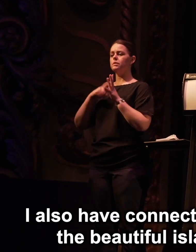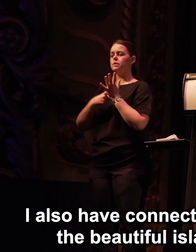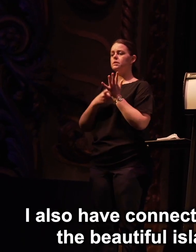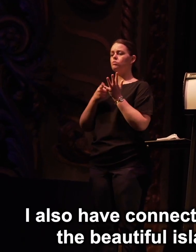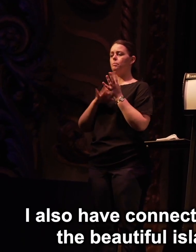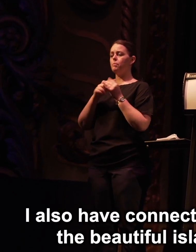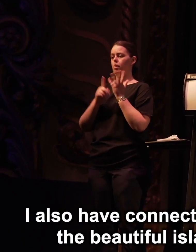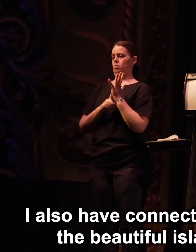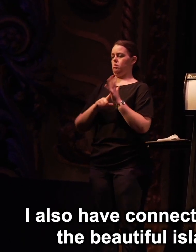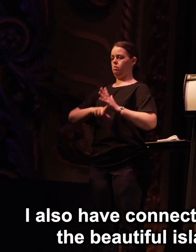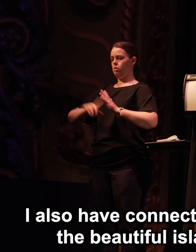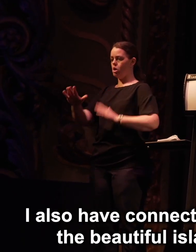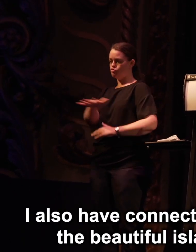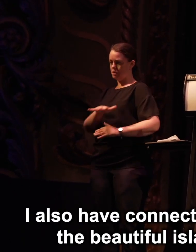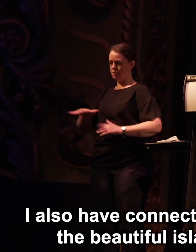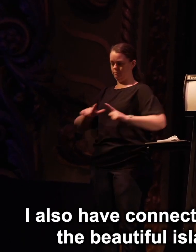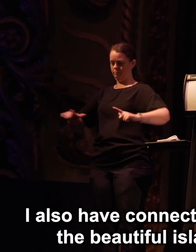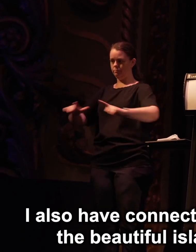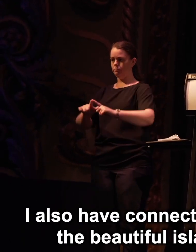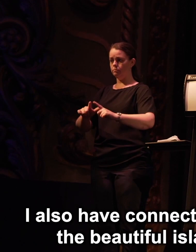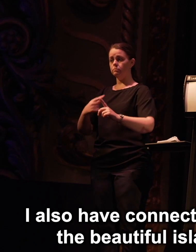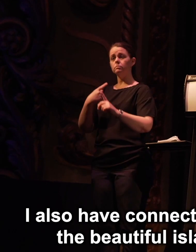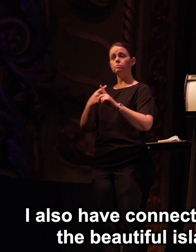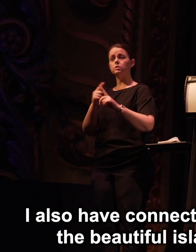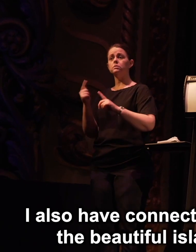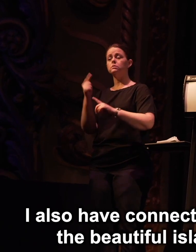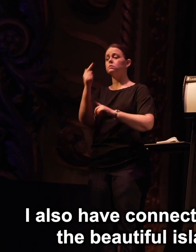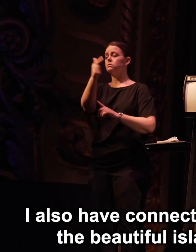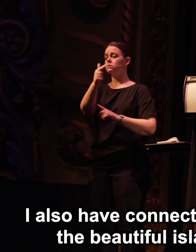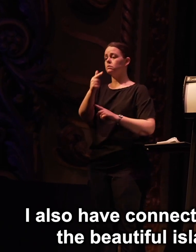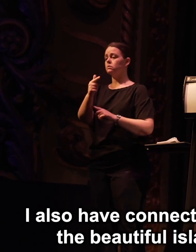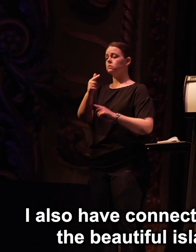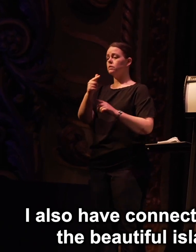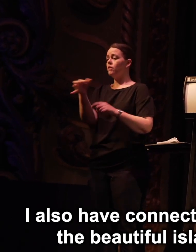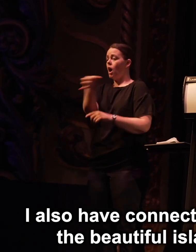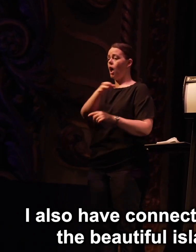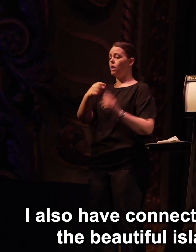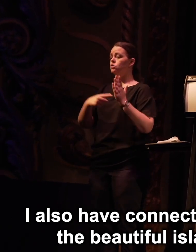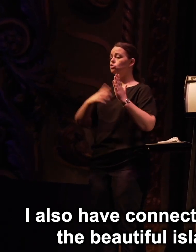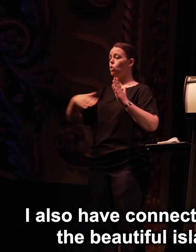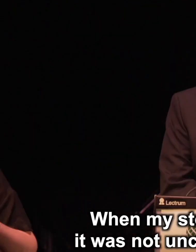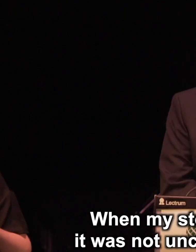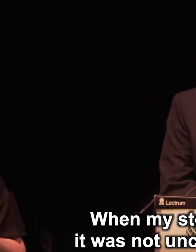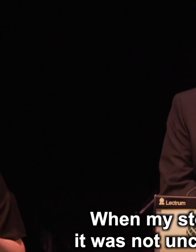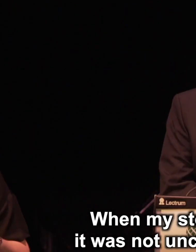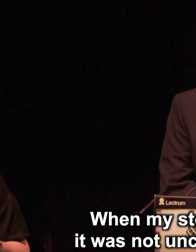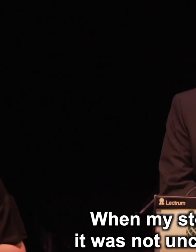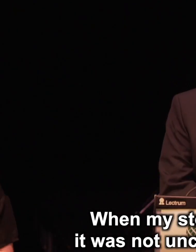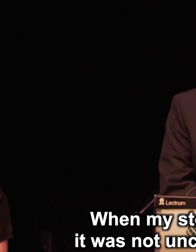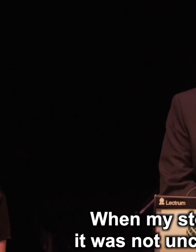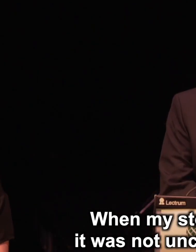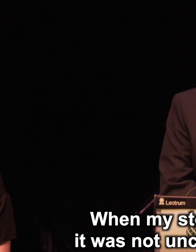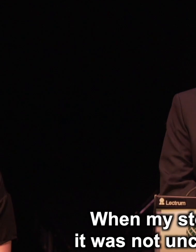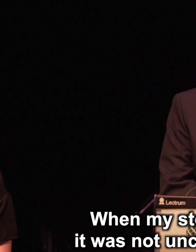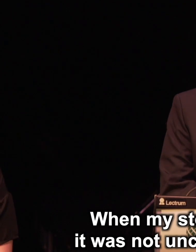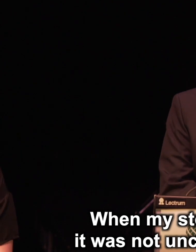I also have connections from across the oceans to the beautiful islands of Tonga and Vanuatu. When my story began 18